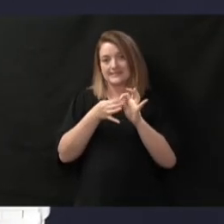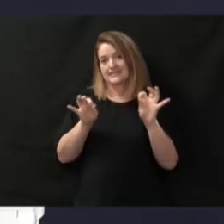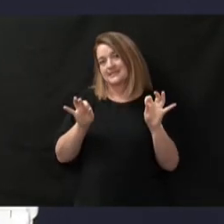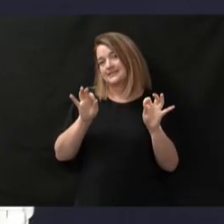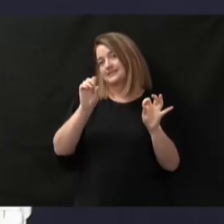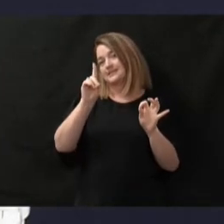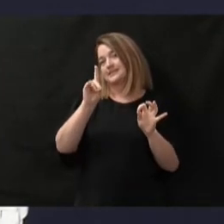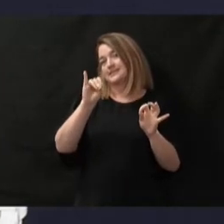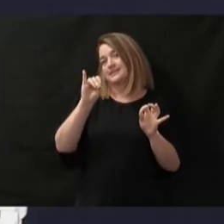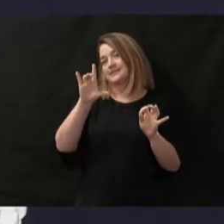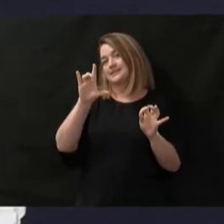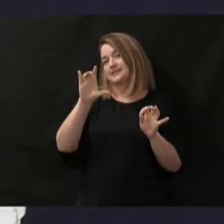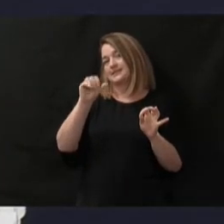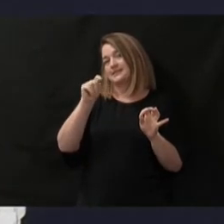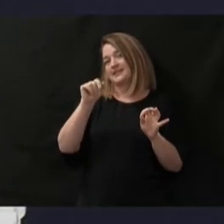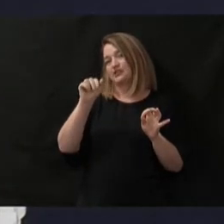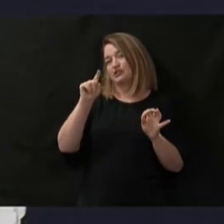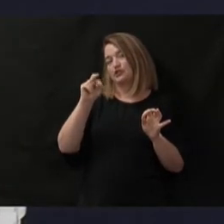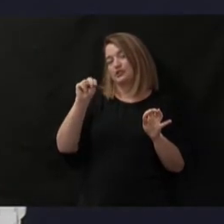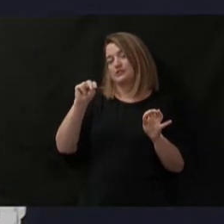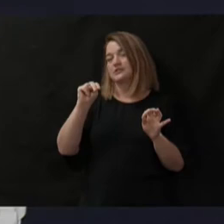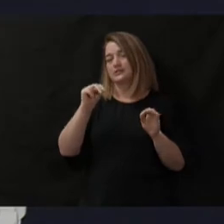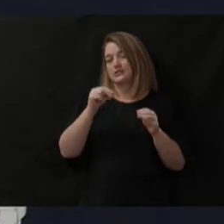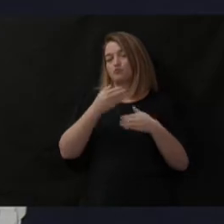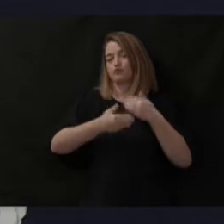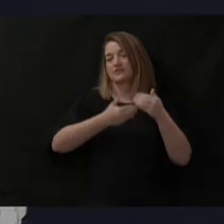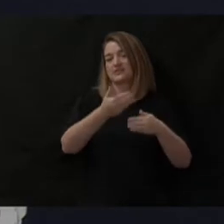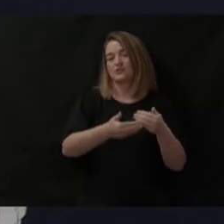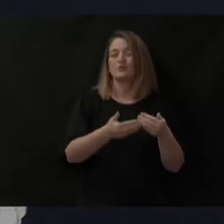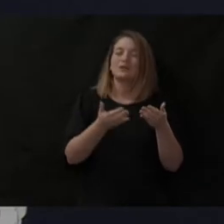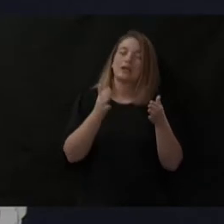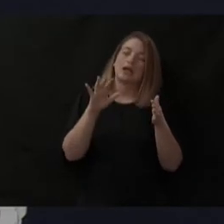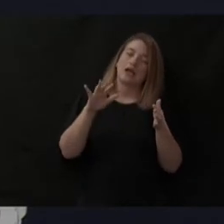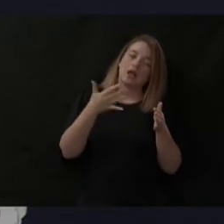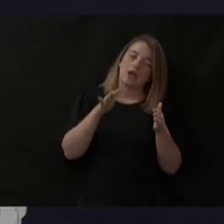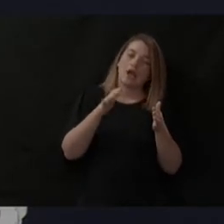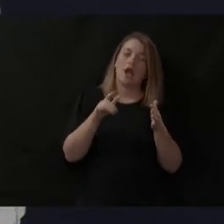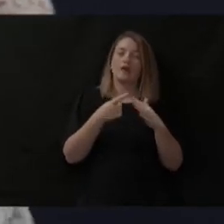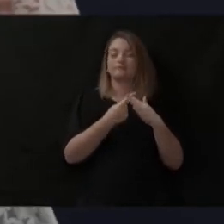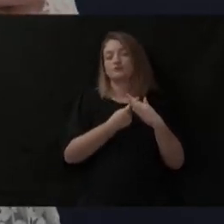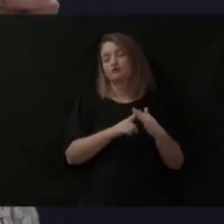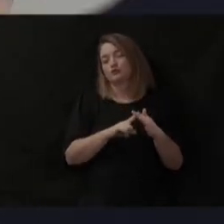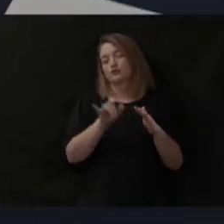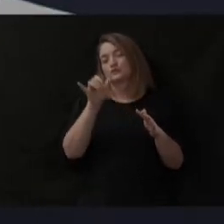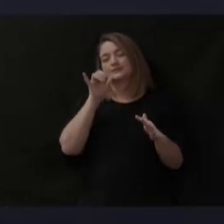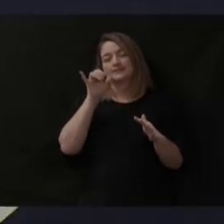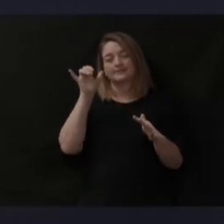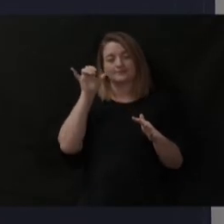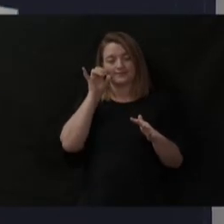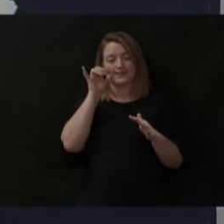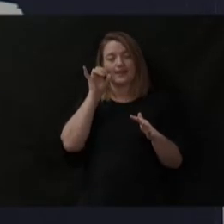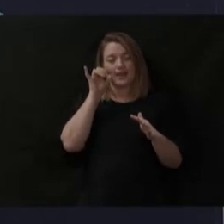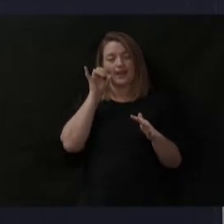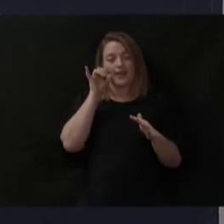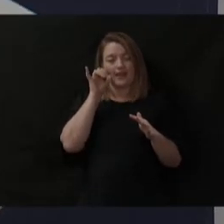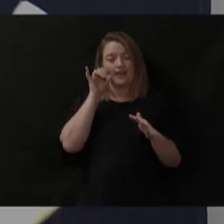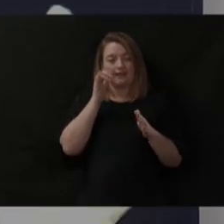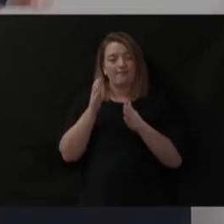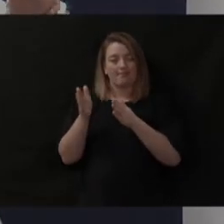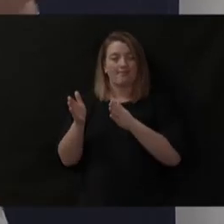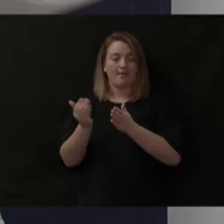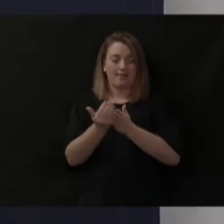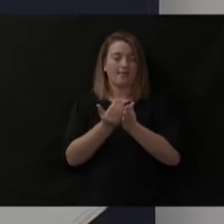dictation procedures. So we kind of did this yesterday in the lesson plan when we